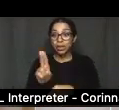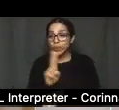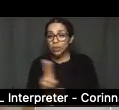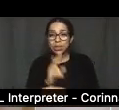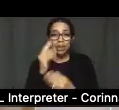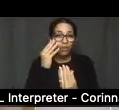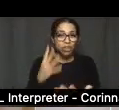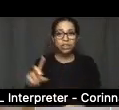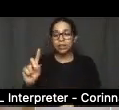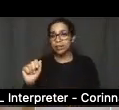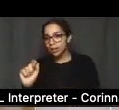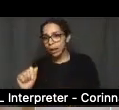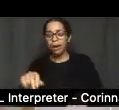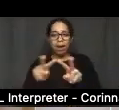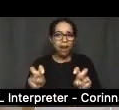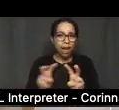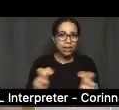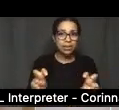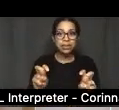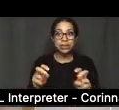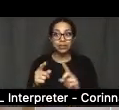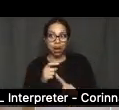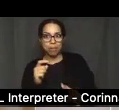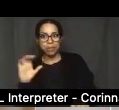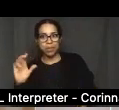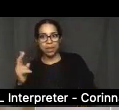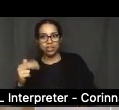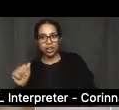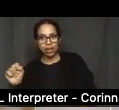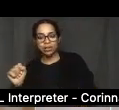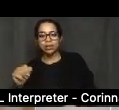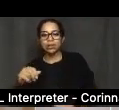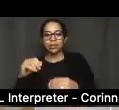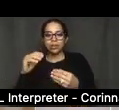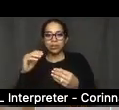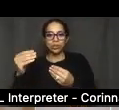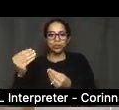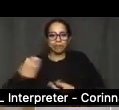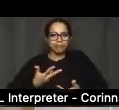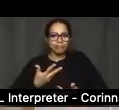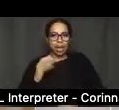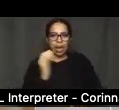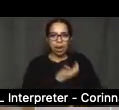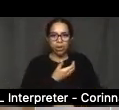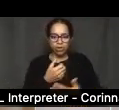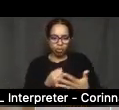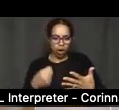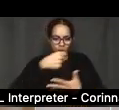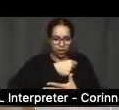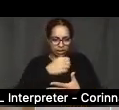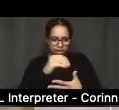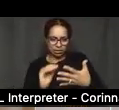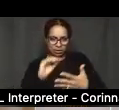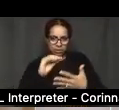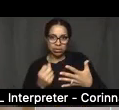analysis from the CHAZ to inform our priorities and the ways that we can